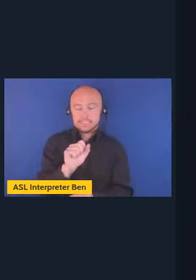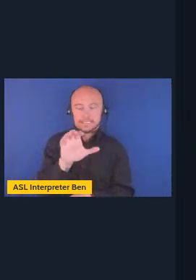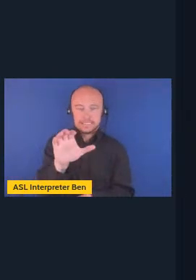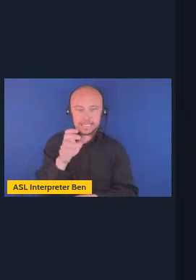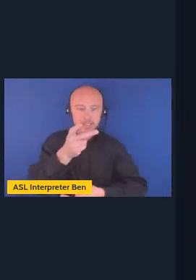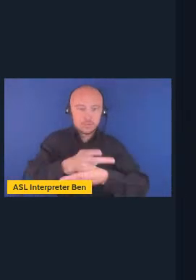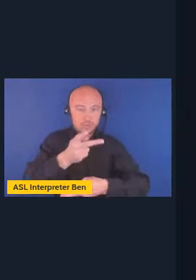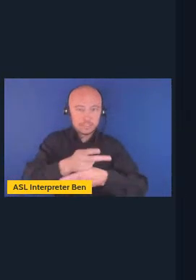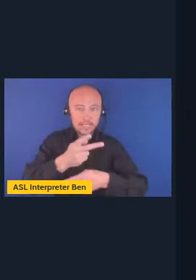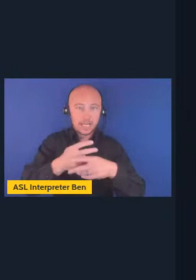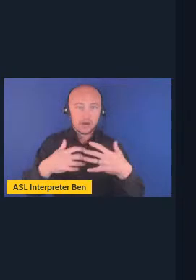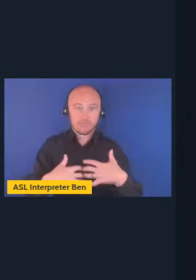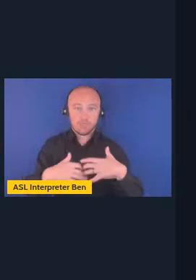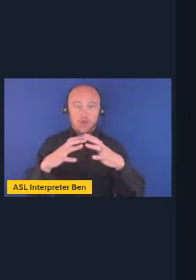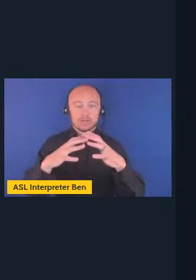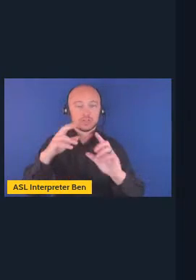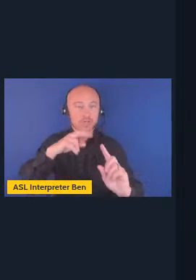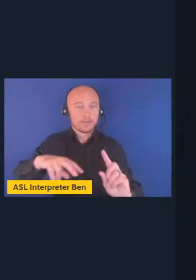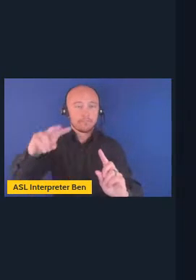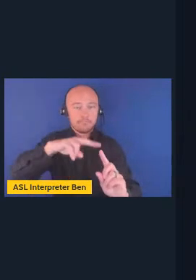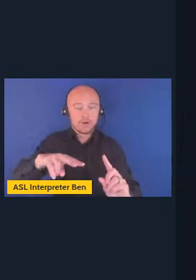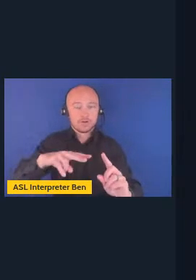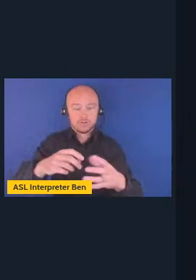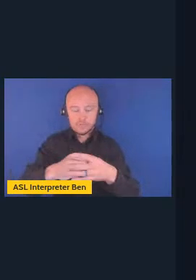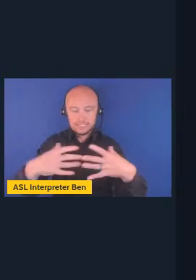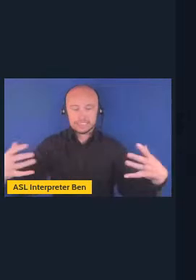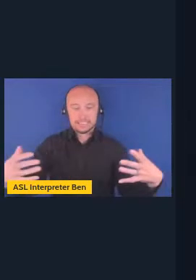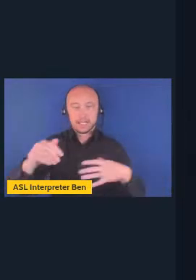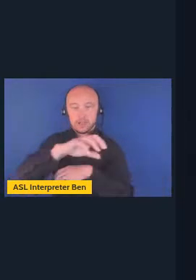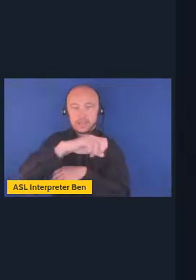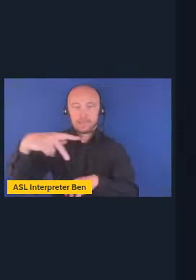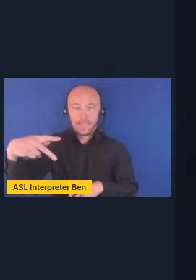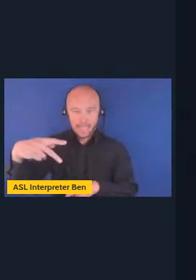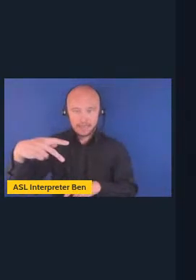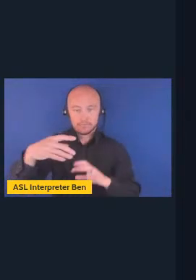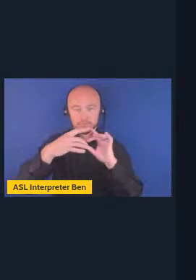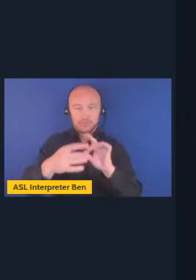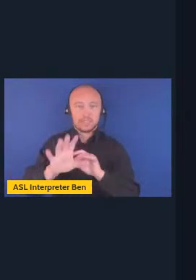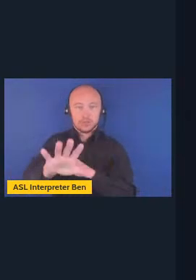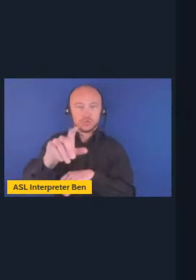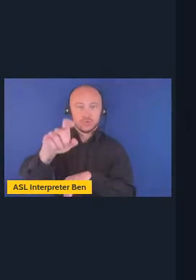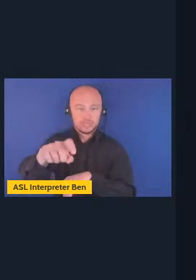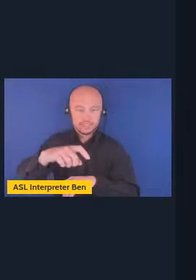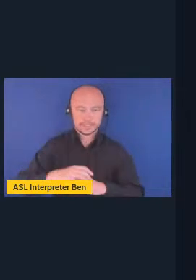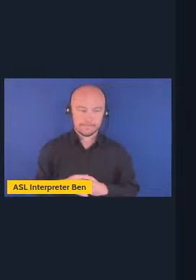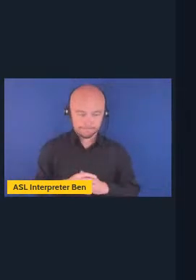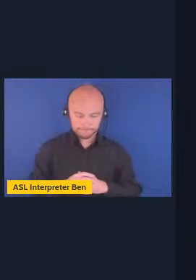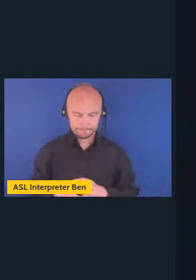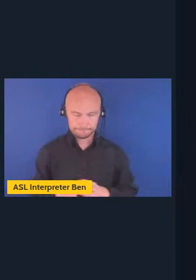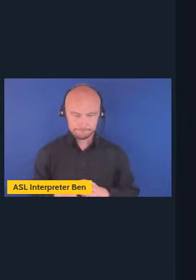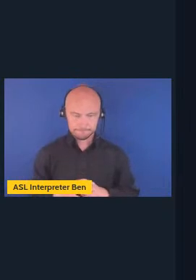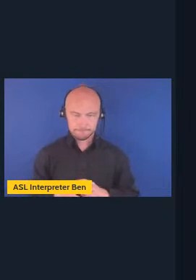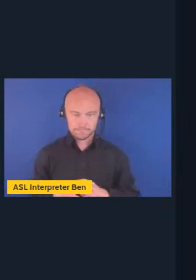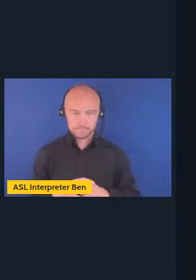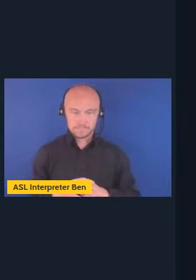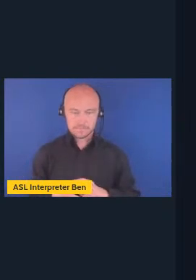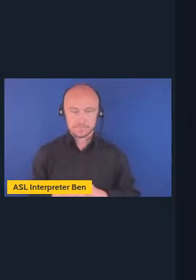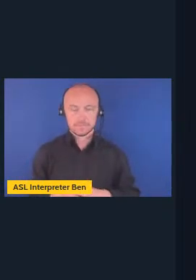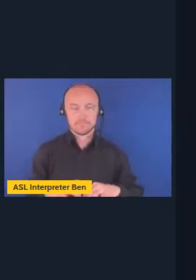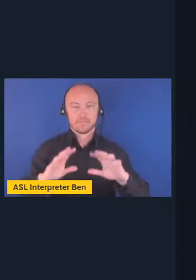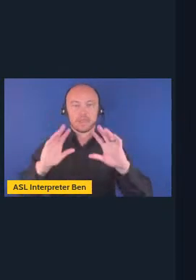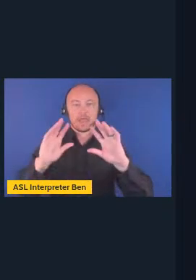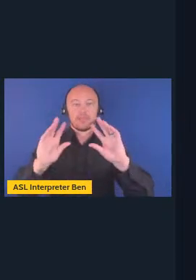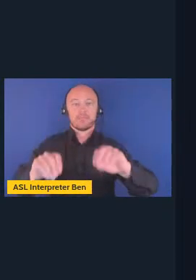launching, monitoring, and scaling your application based on your need. and it will provide you